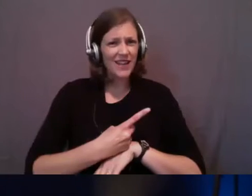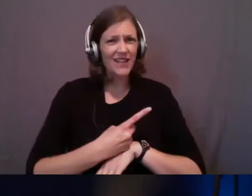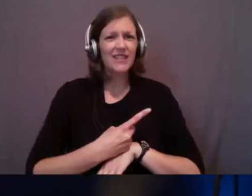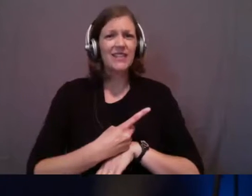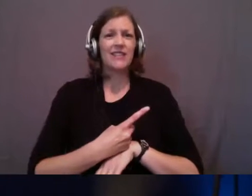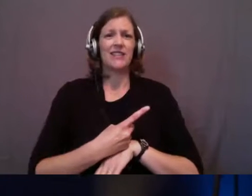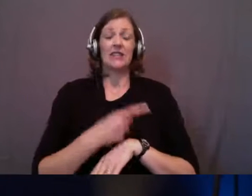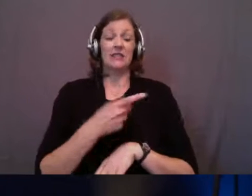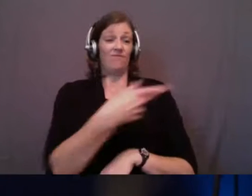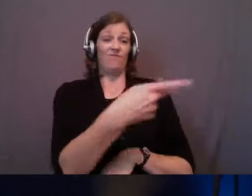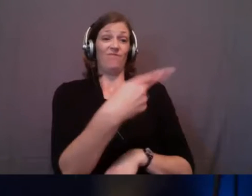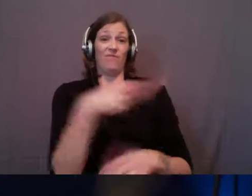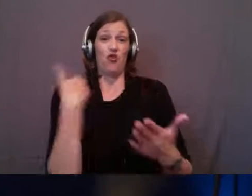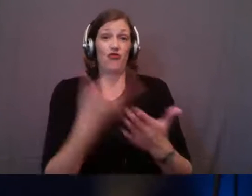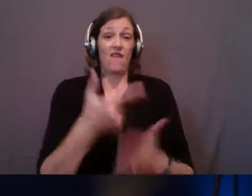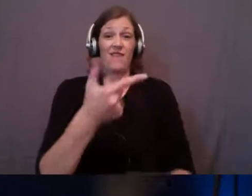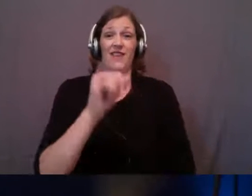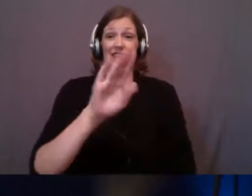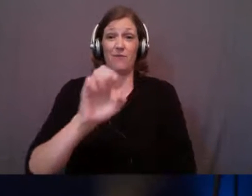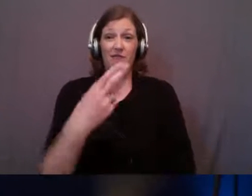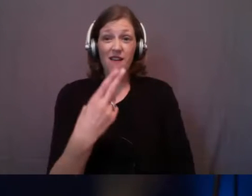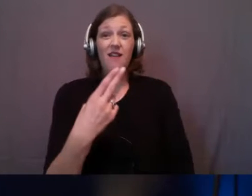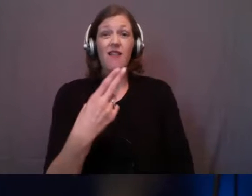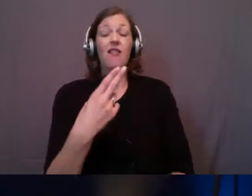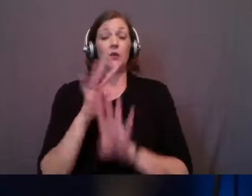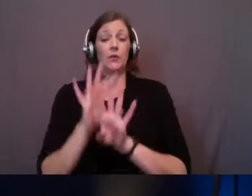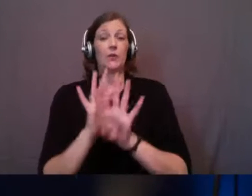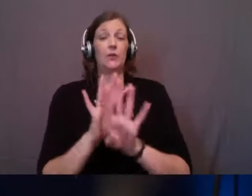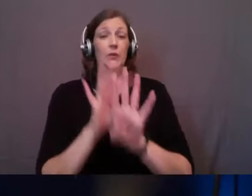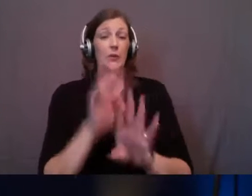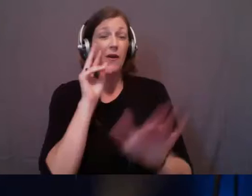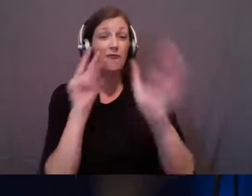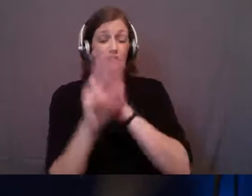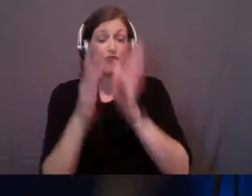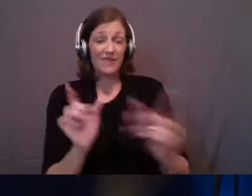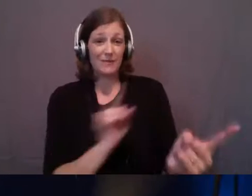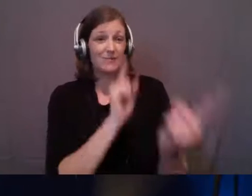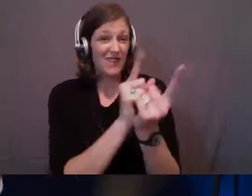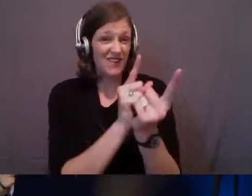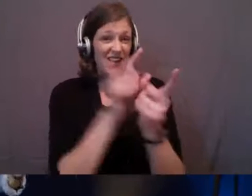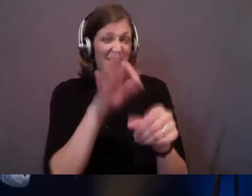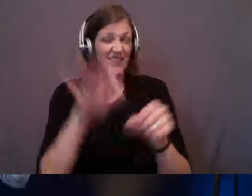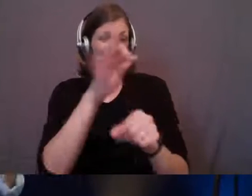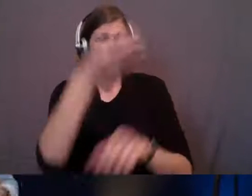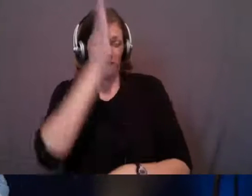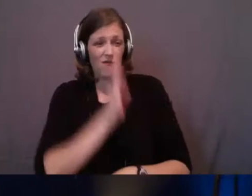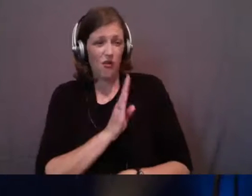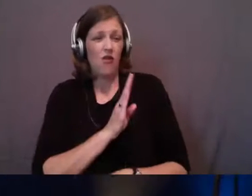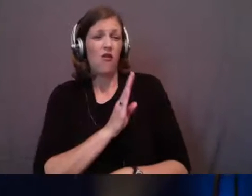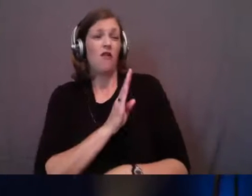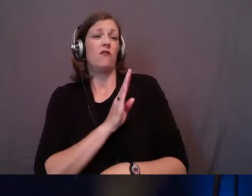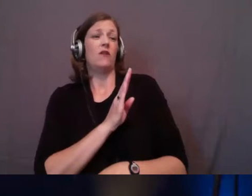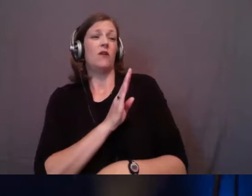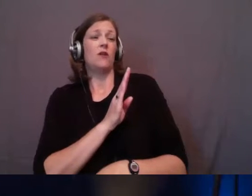servant arrived at Gibeah, a procession of prophets met him, and the Spirit of God came powerfully upon